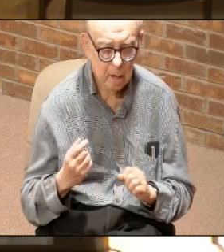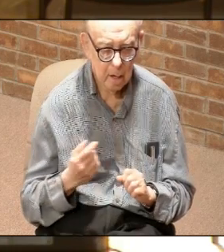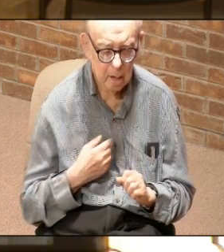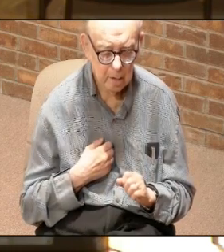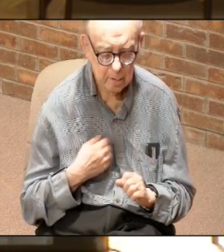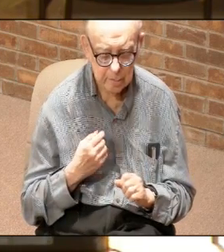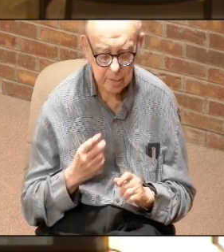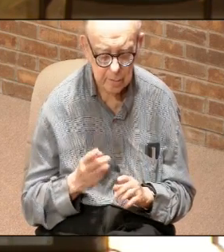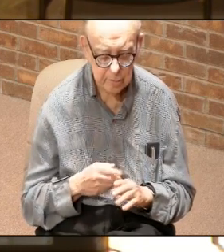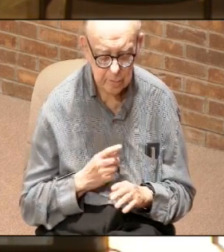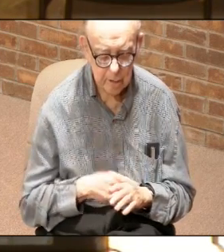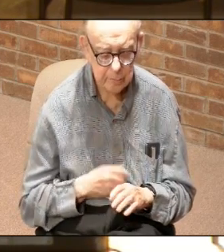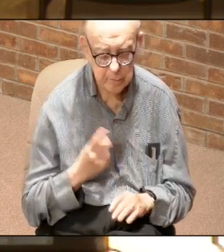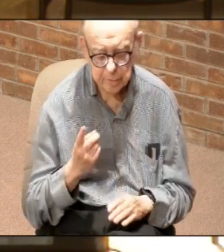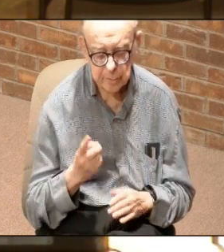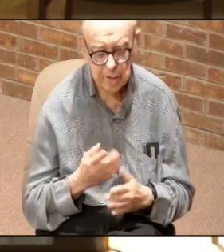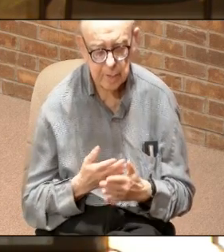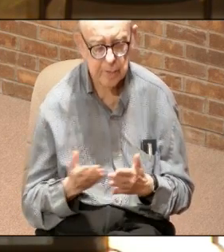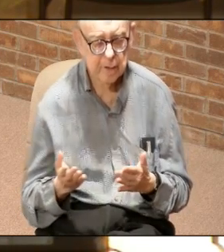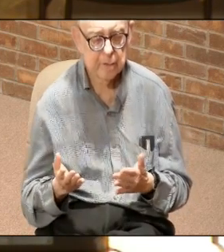to understand these things.